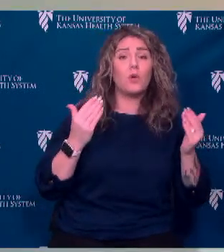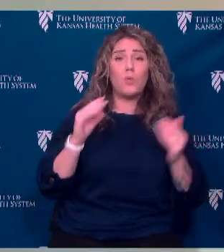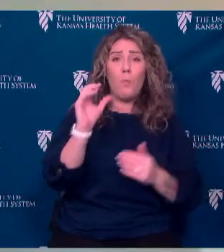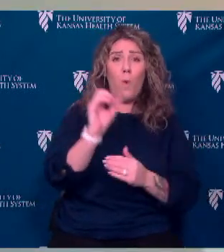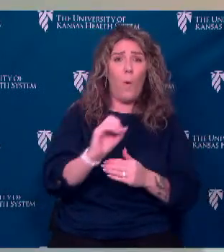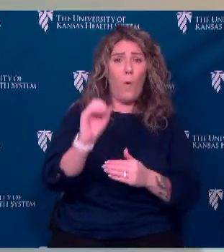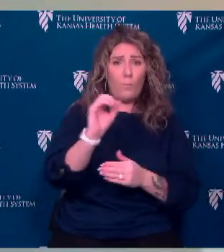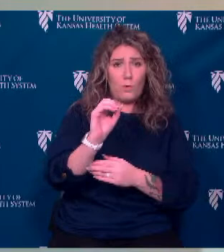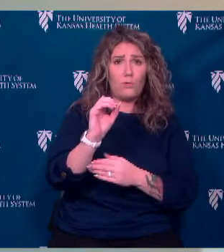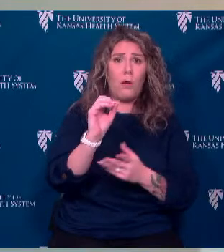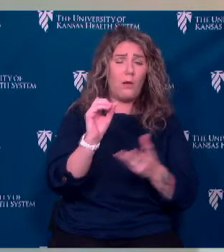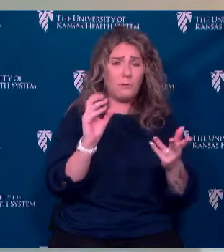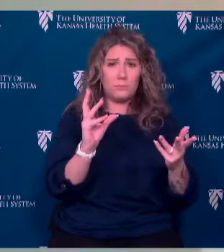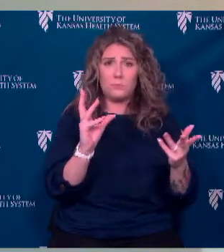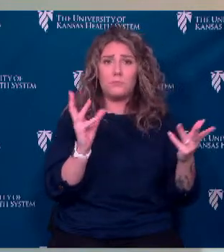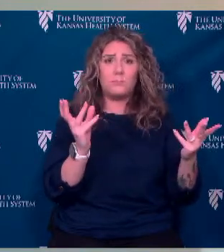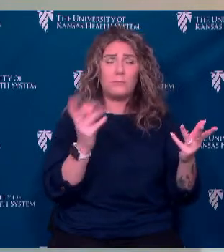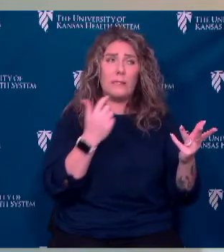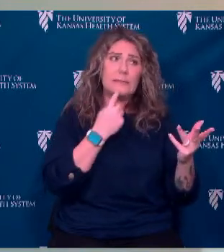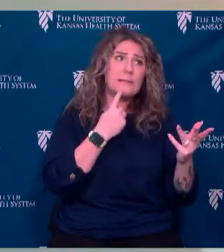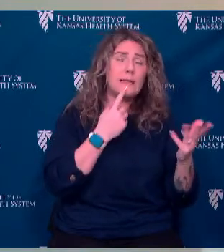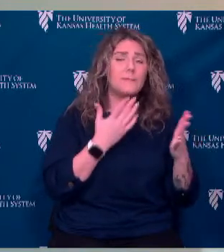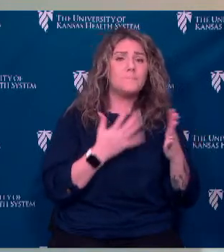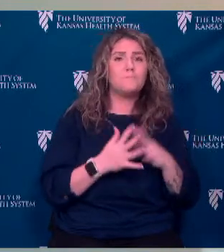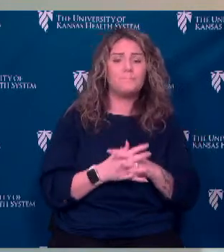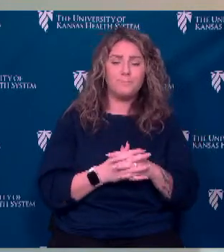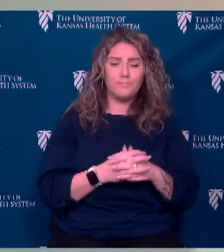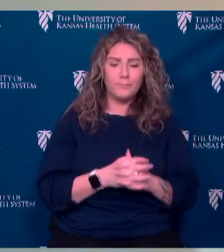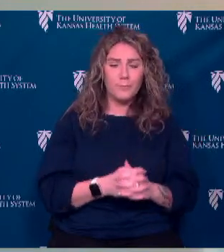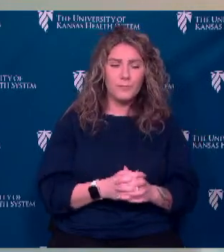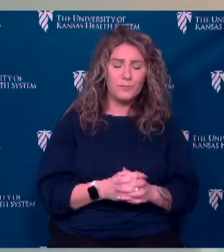Omicron. It's, I would say, like a